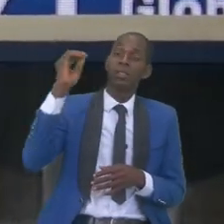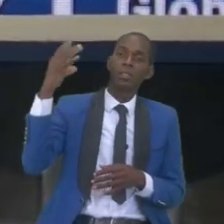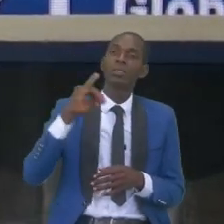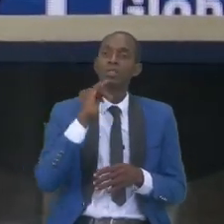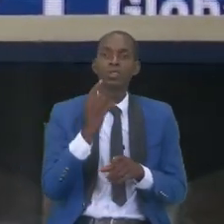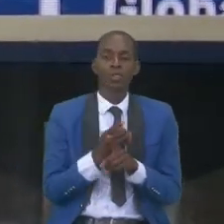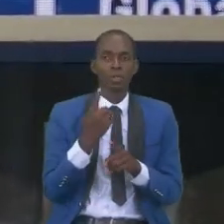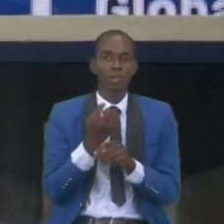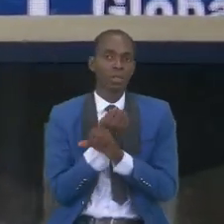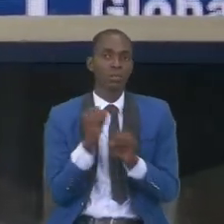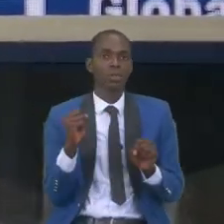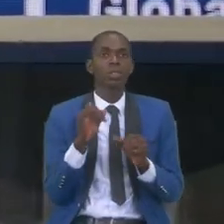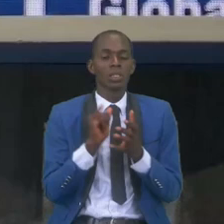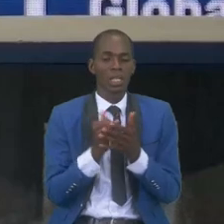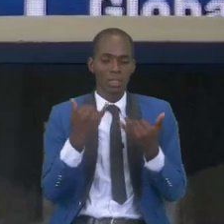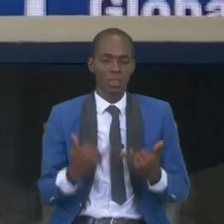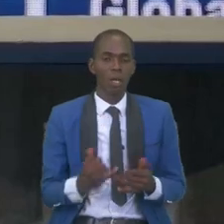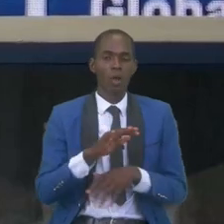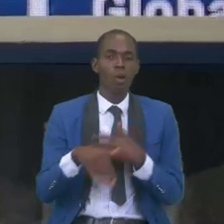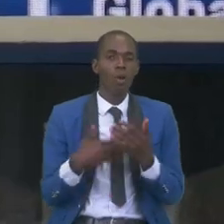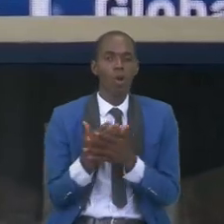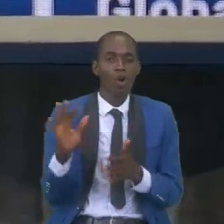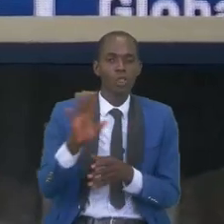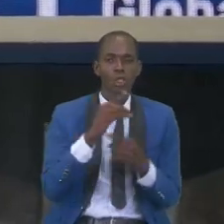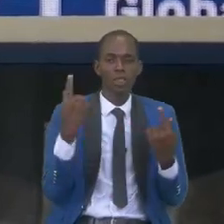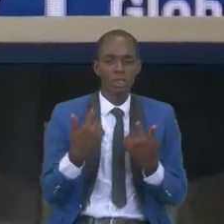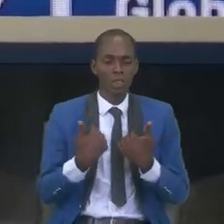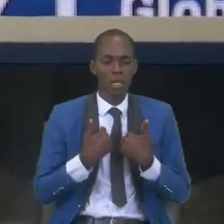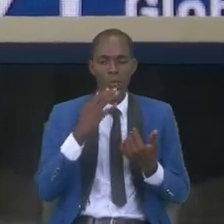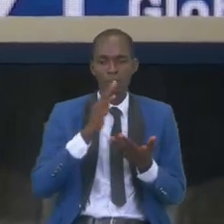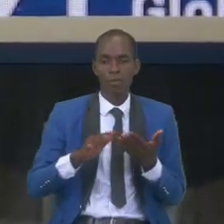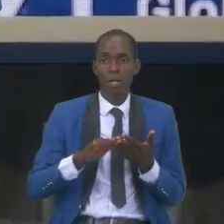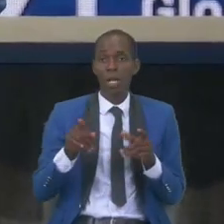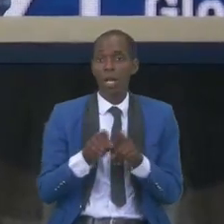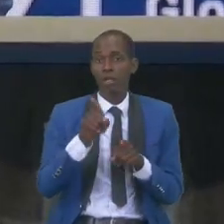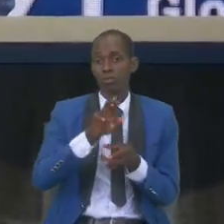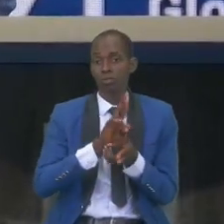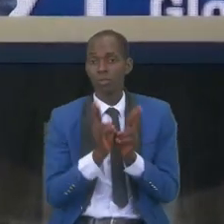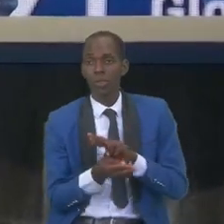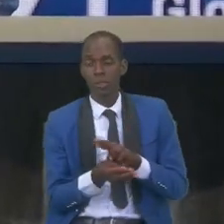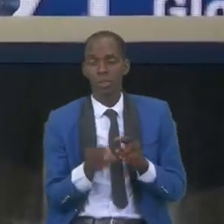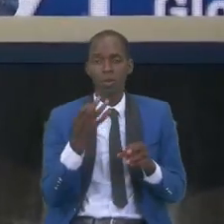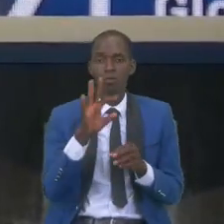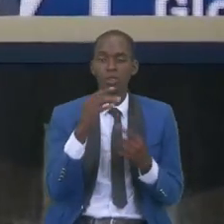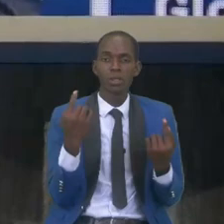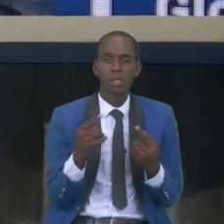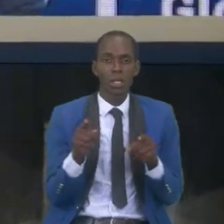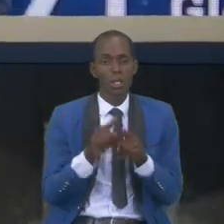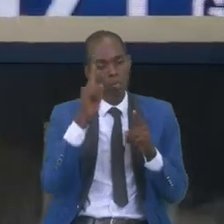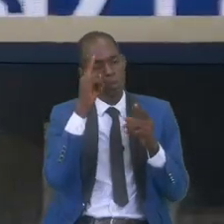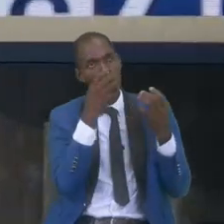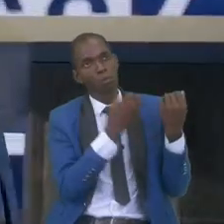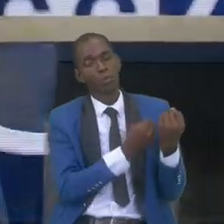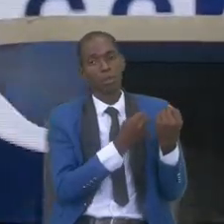all your sins are forgiven as you repented of the sin, as you trusted in the Lord, and as